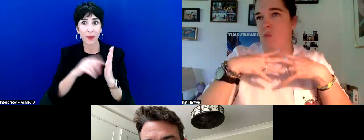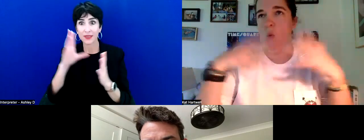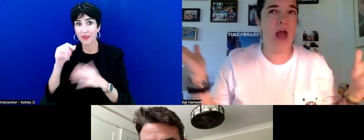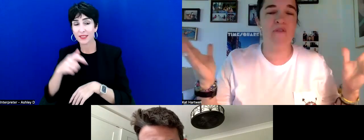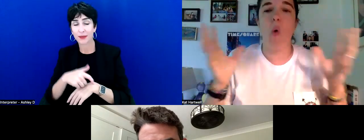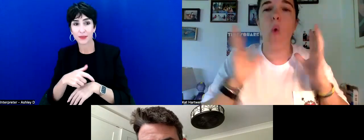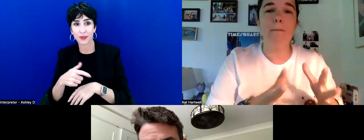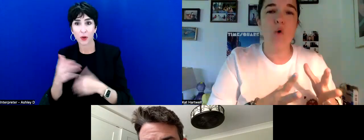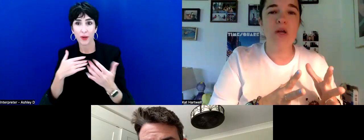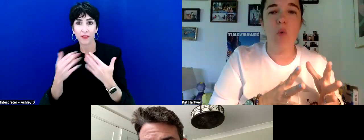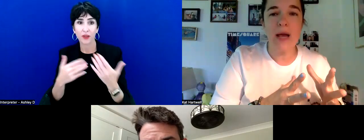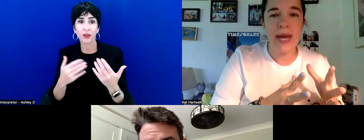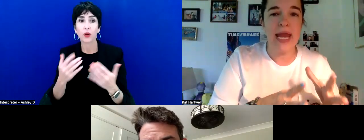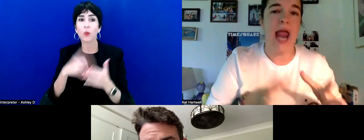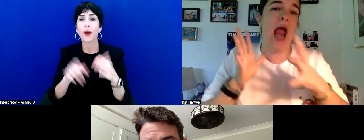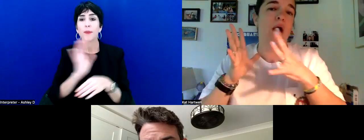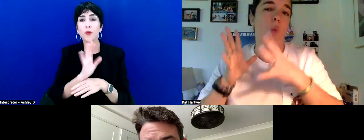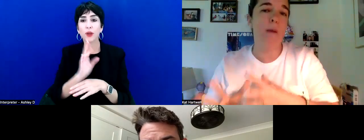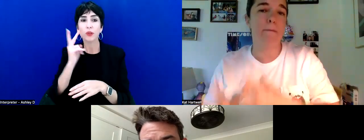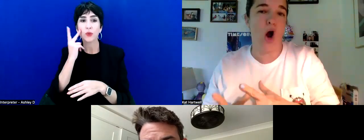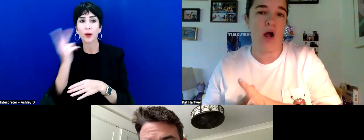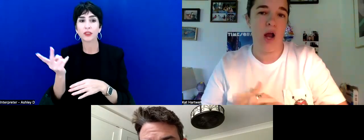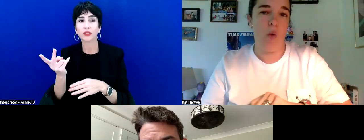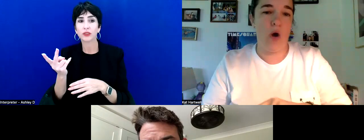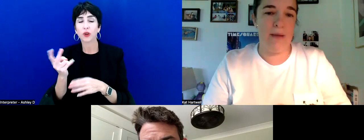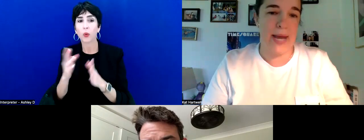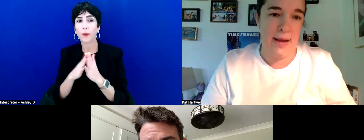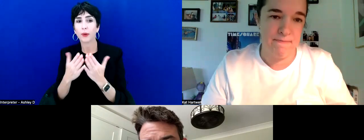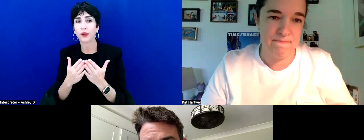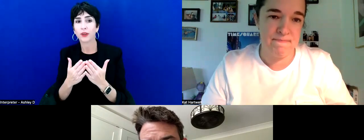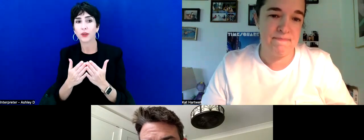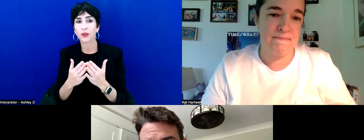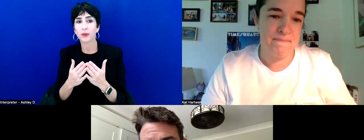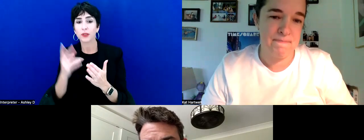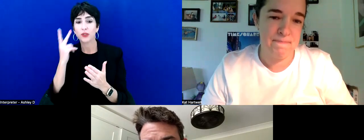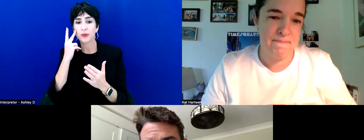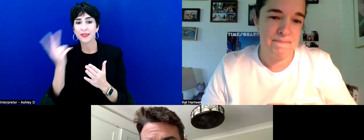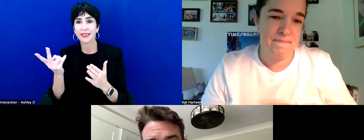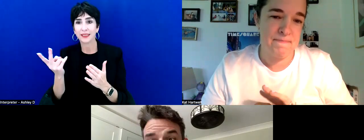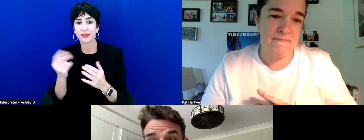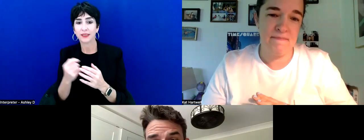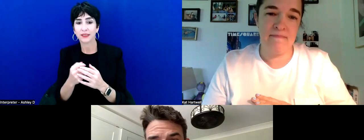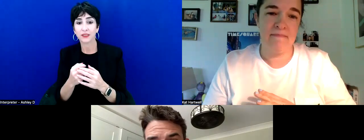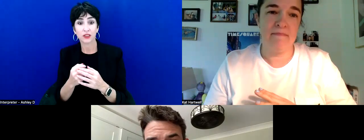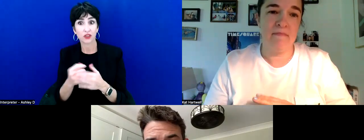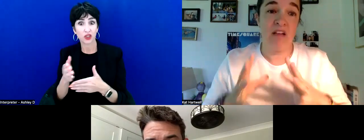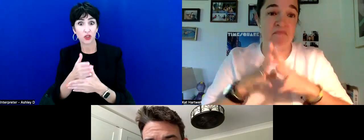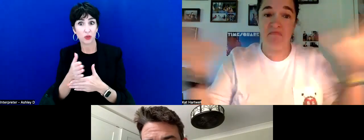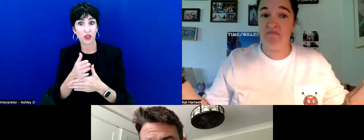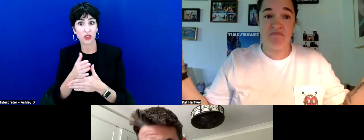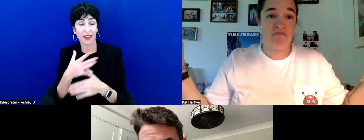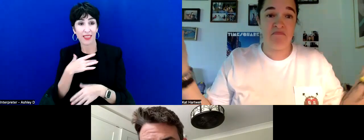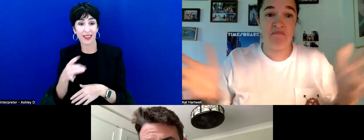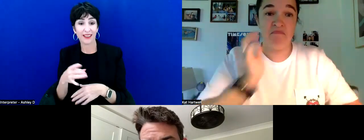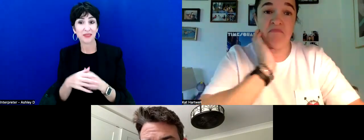1,050, whatever. What movie would it be, and what book would it be? Just to share that I